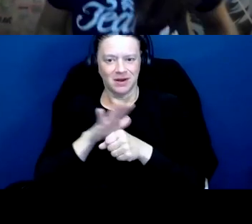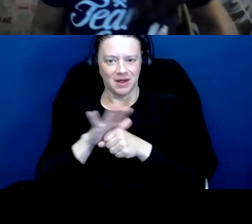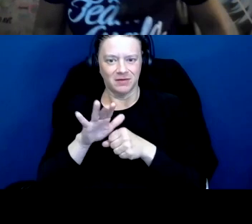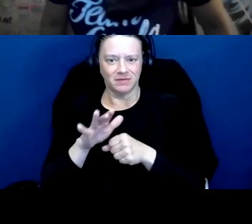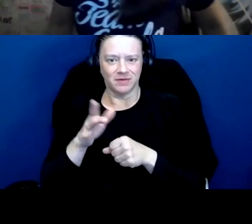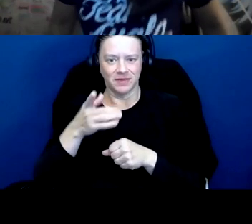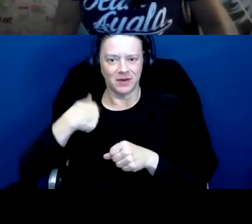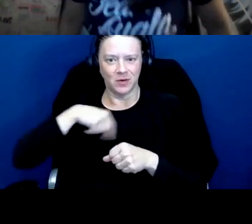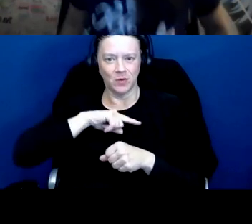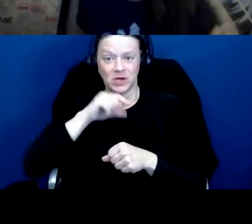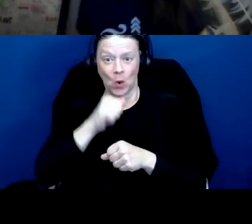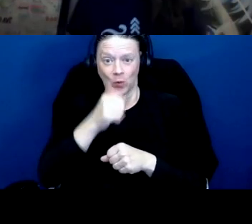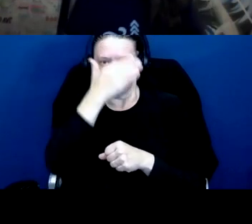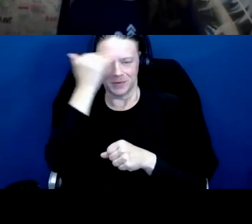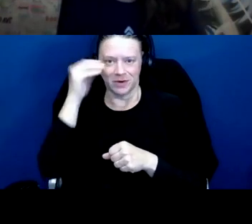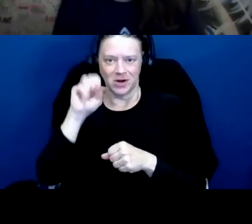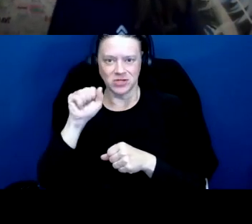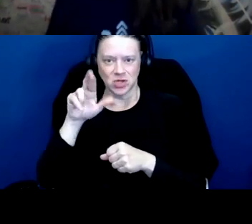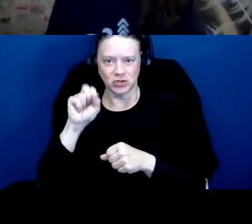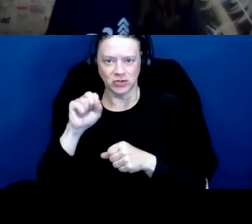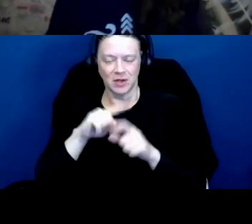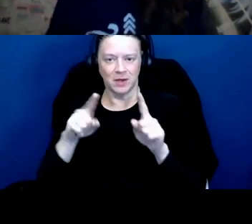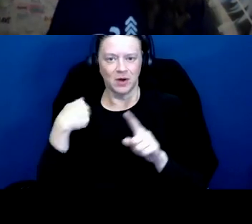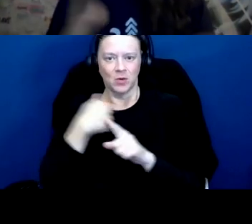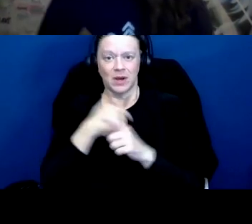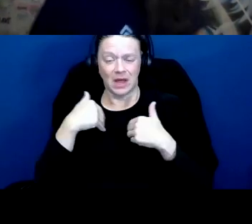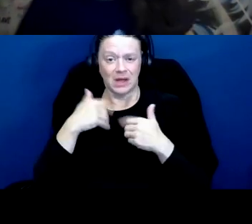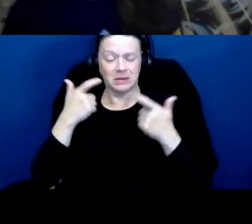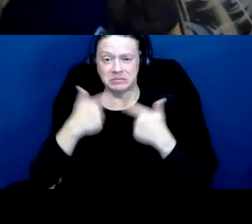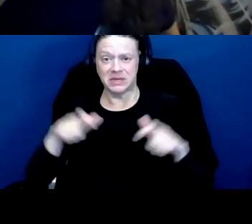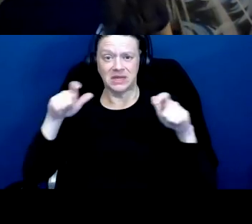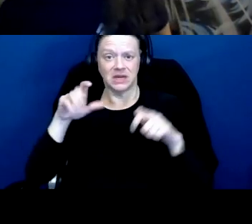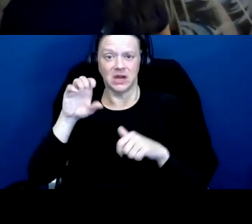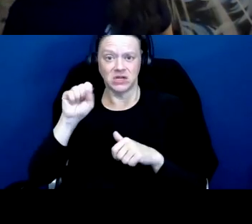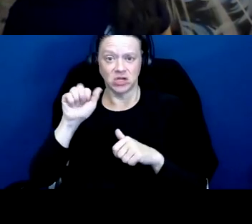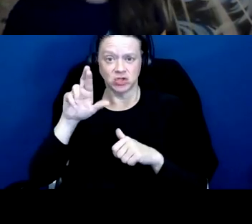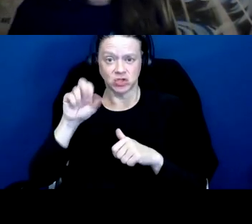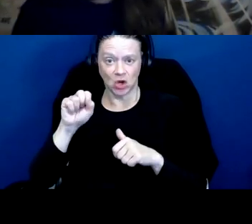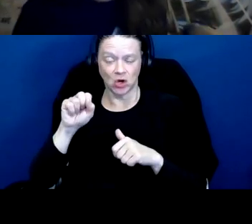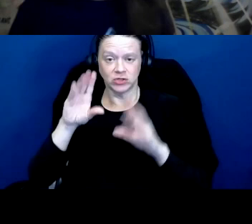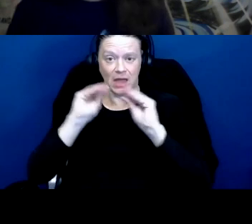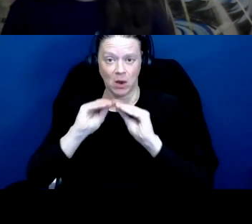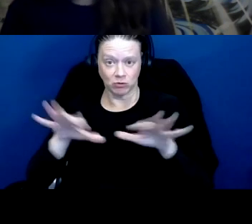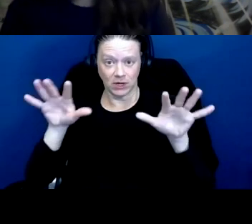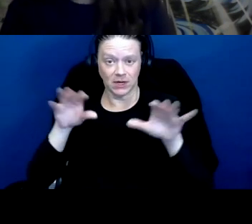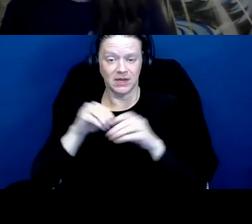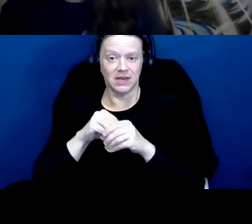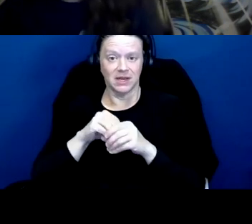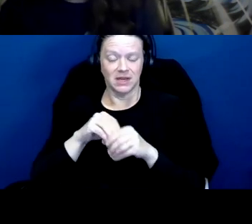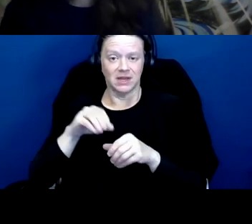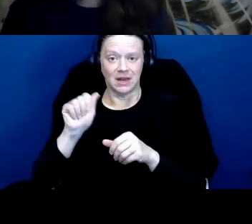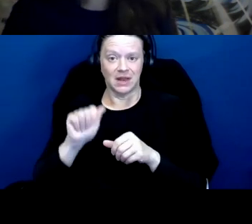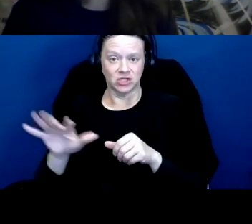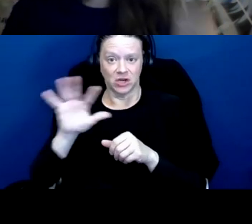we don't remember SARS, but in 2003, there was a big SARS outbreak, especially in Asia. And SARS was a